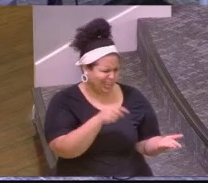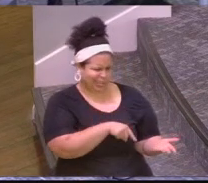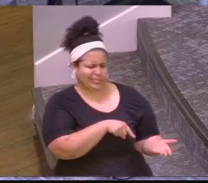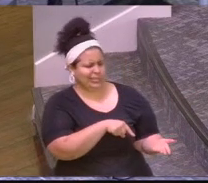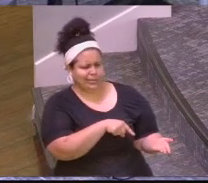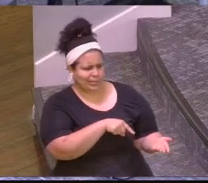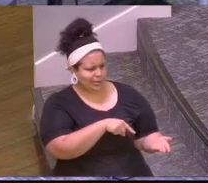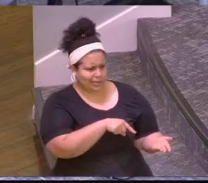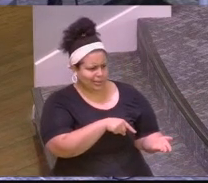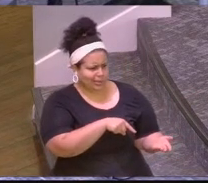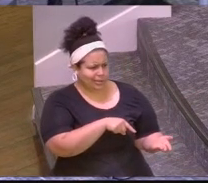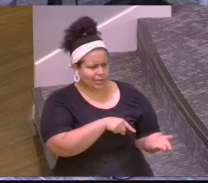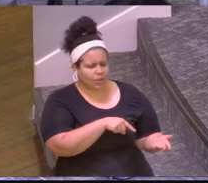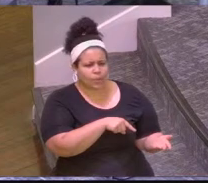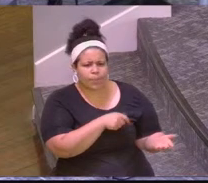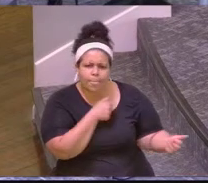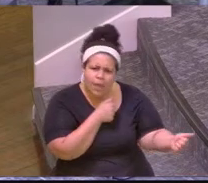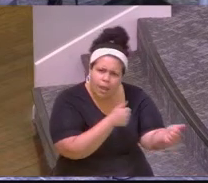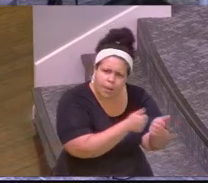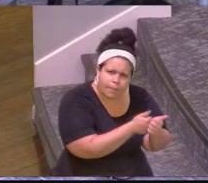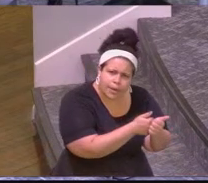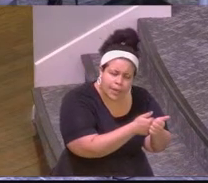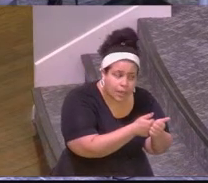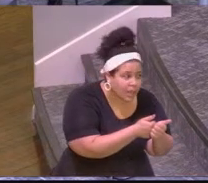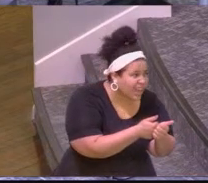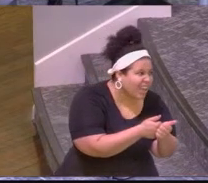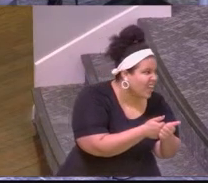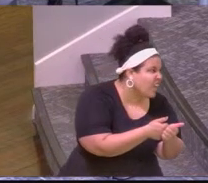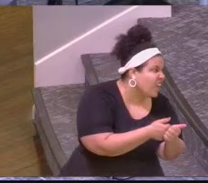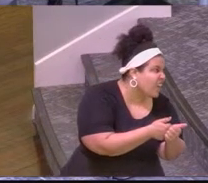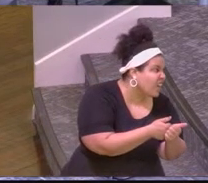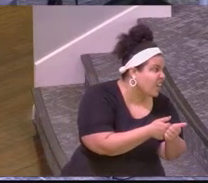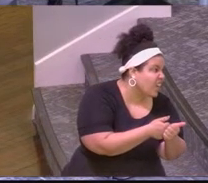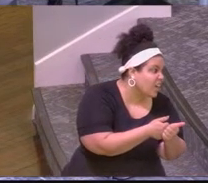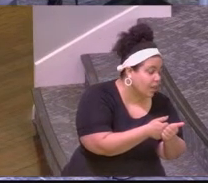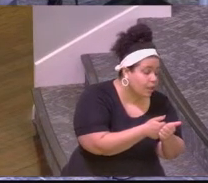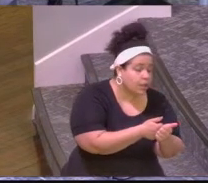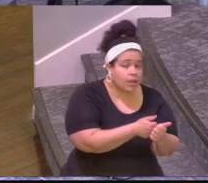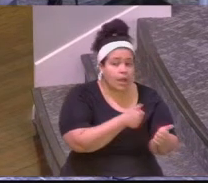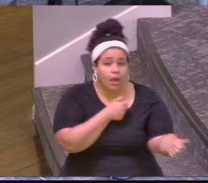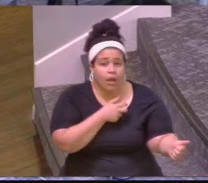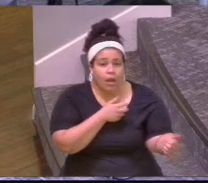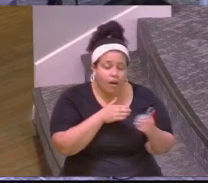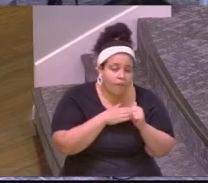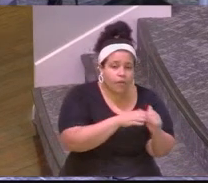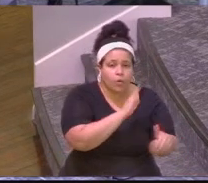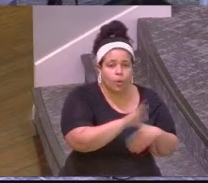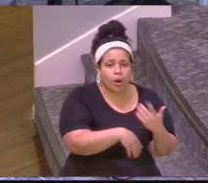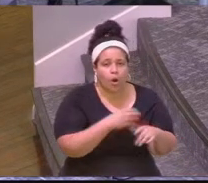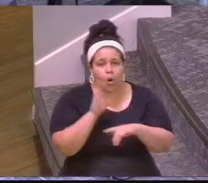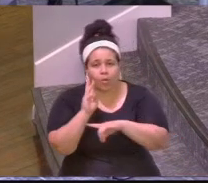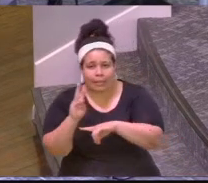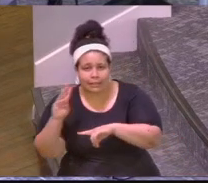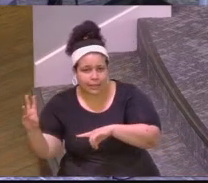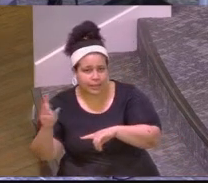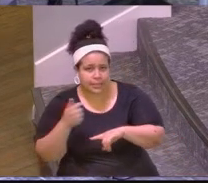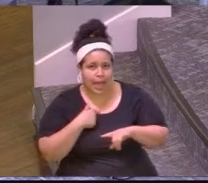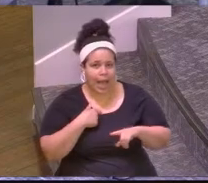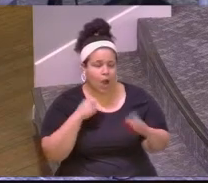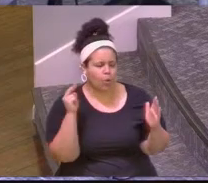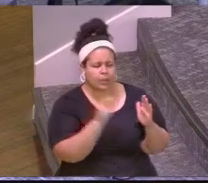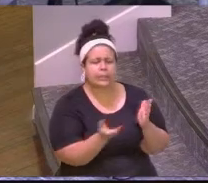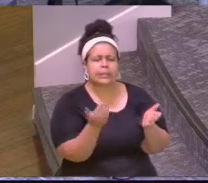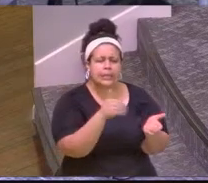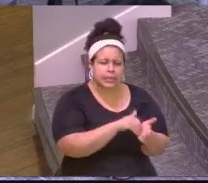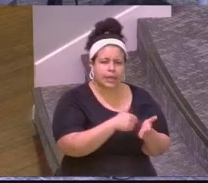update, but I'm guilty of not reading every single thing in an update or following every link. I will specifically go back and look for it, because I have been interested